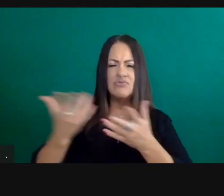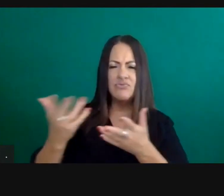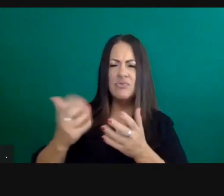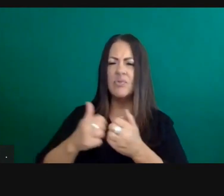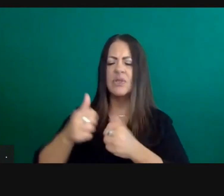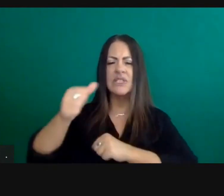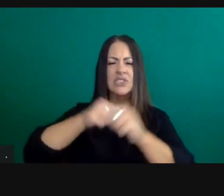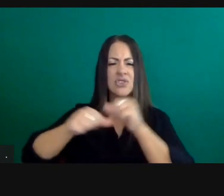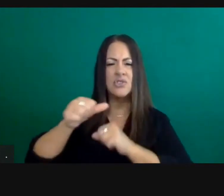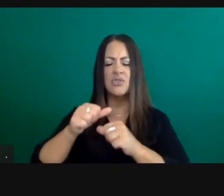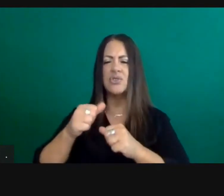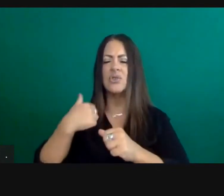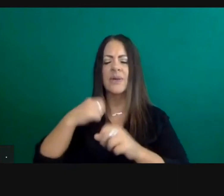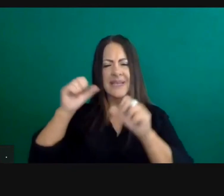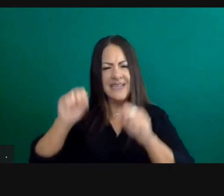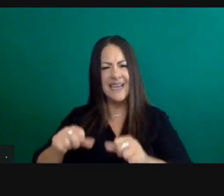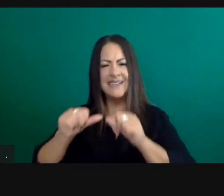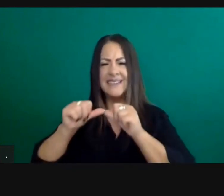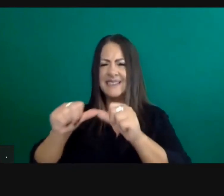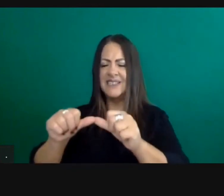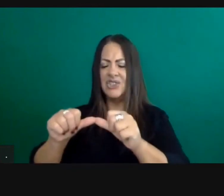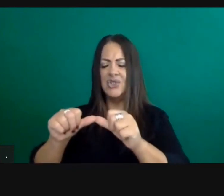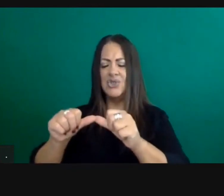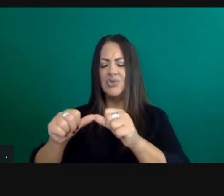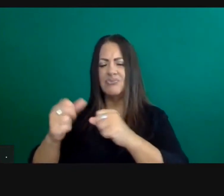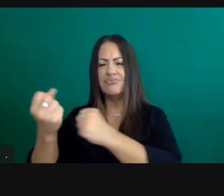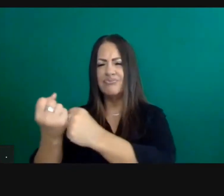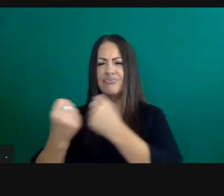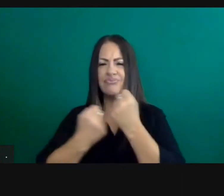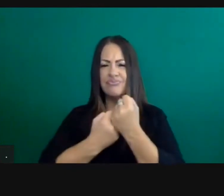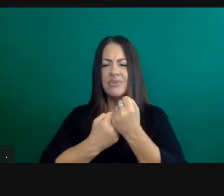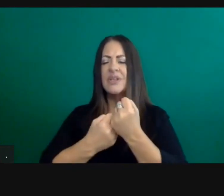can continue on this approach that we